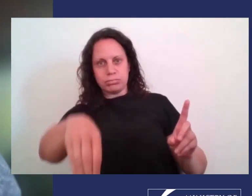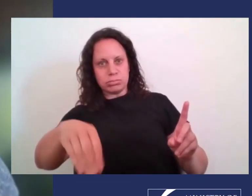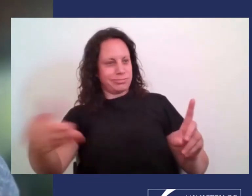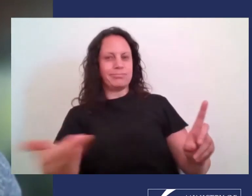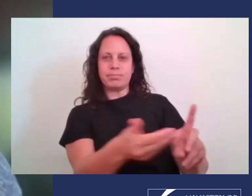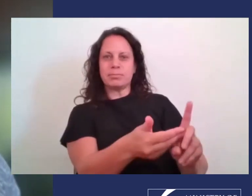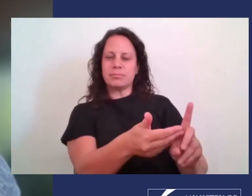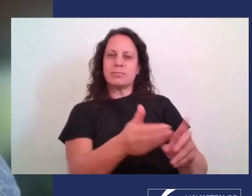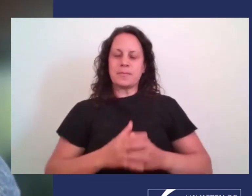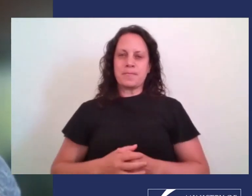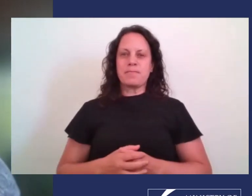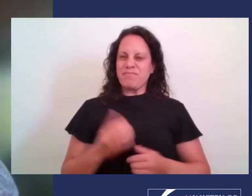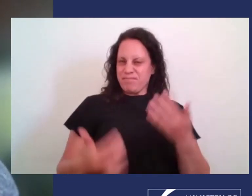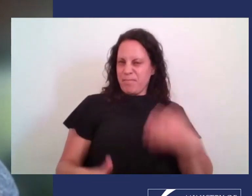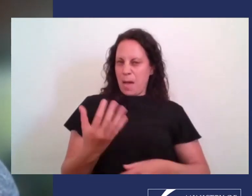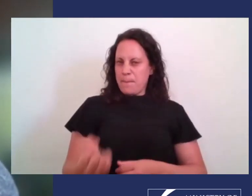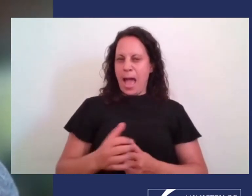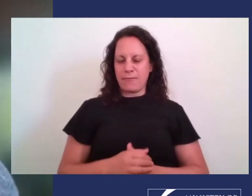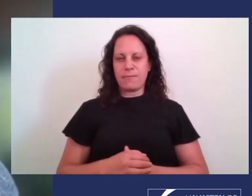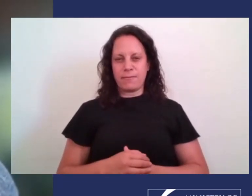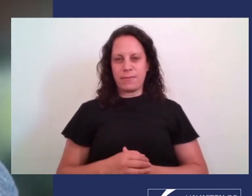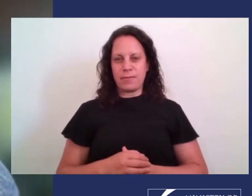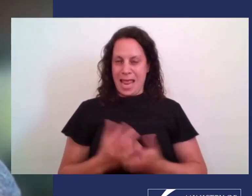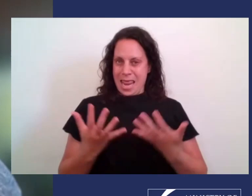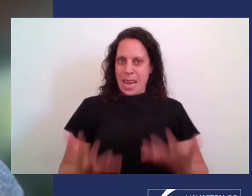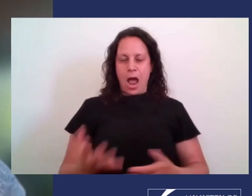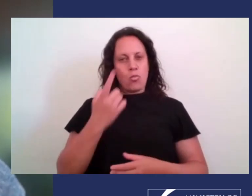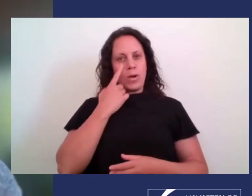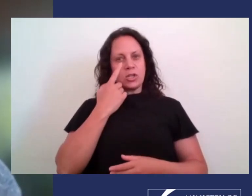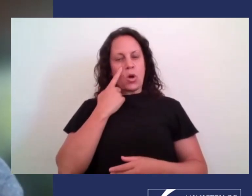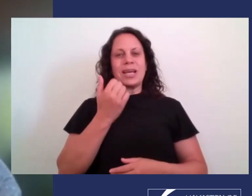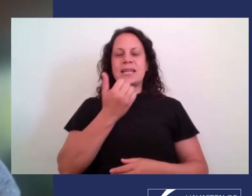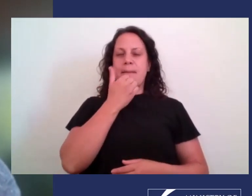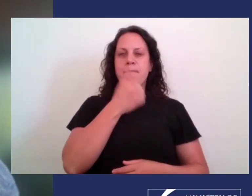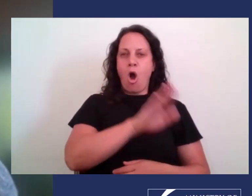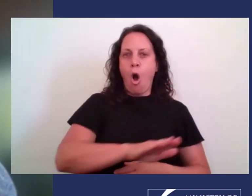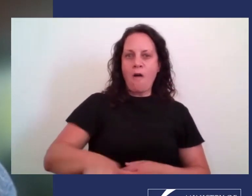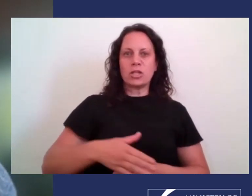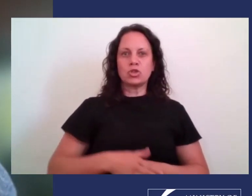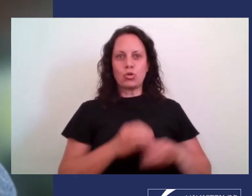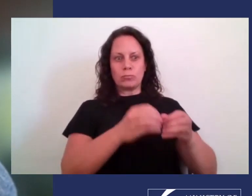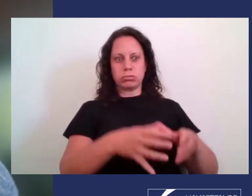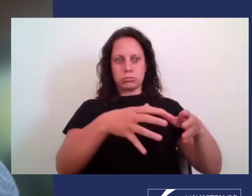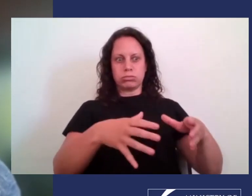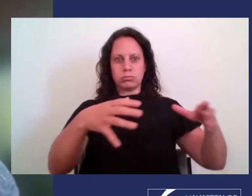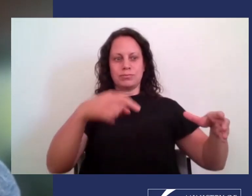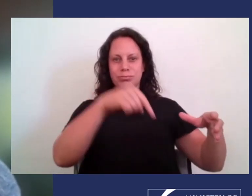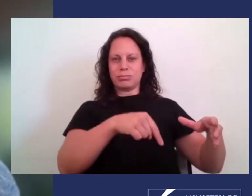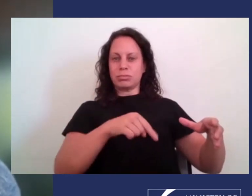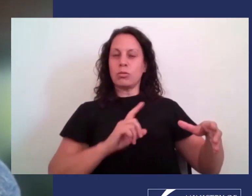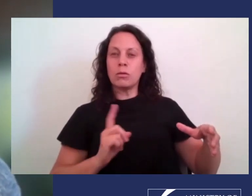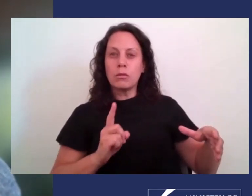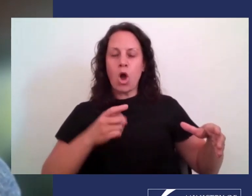that children are making up more of the percentage of COVID cases ending up in hospital. And we're